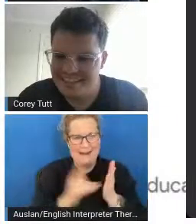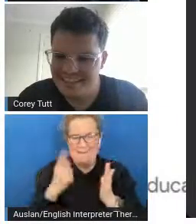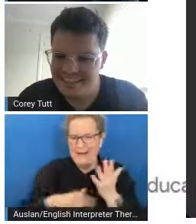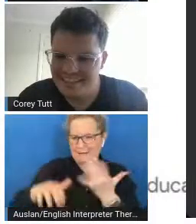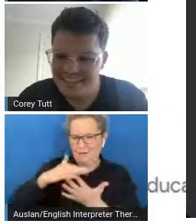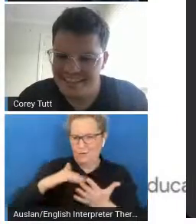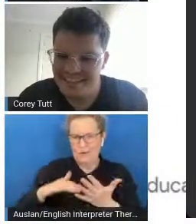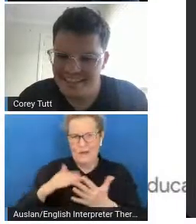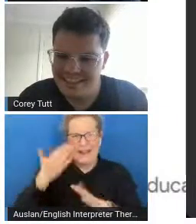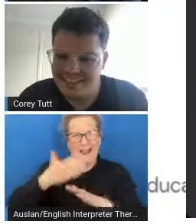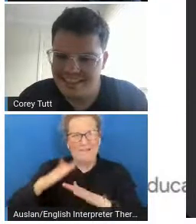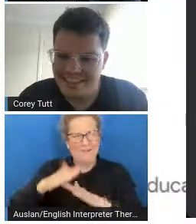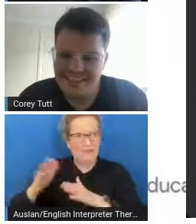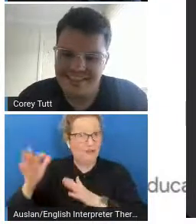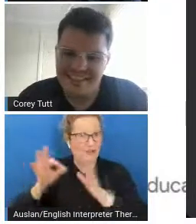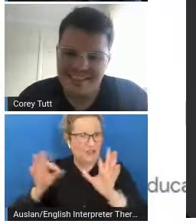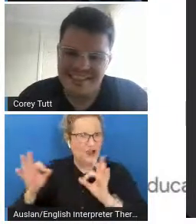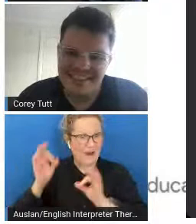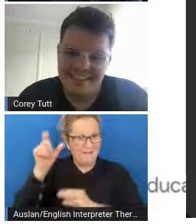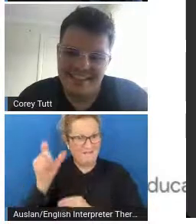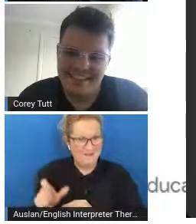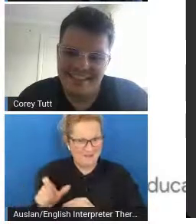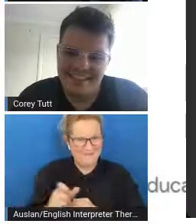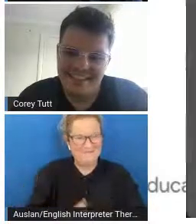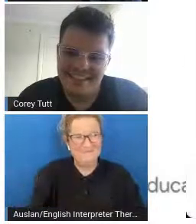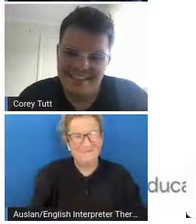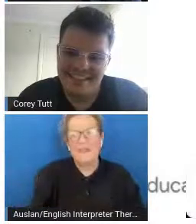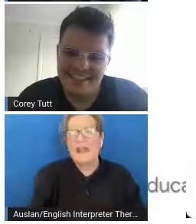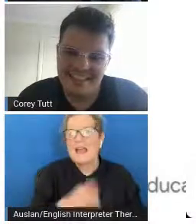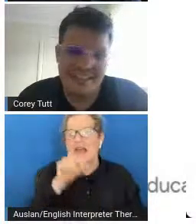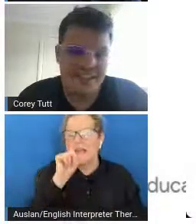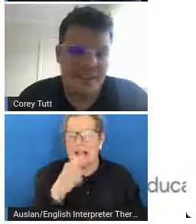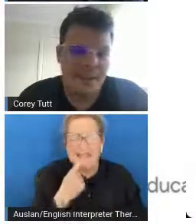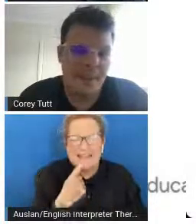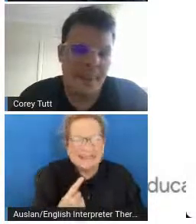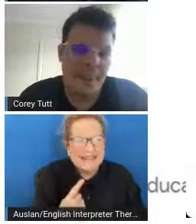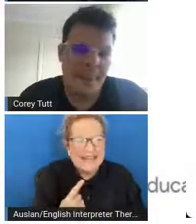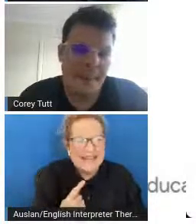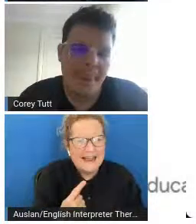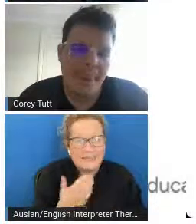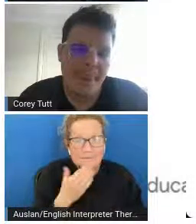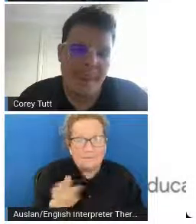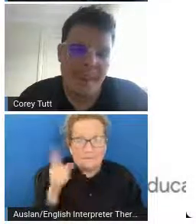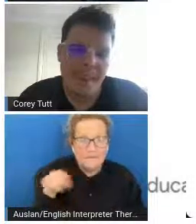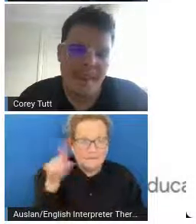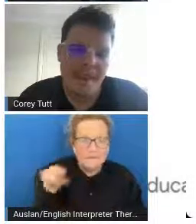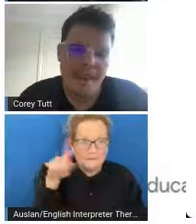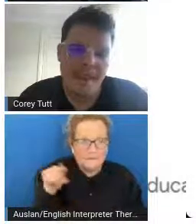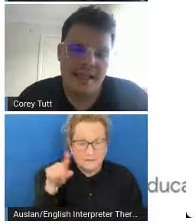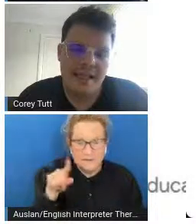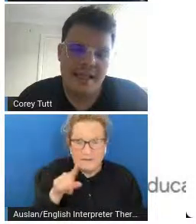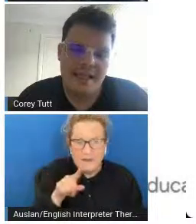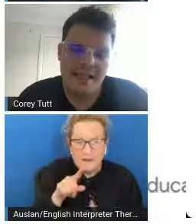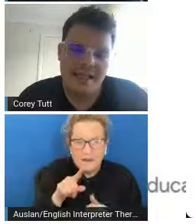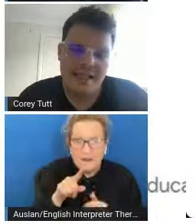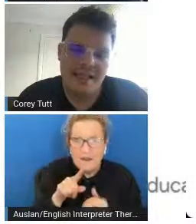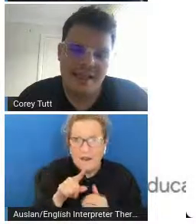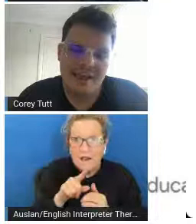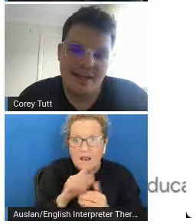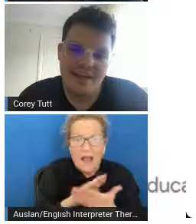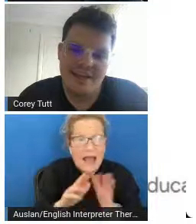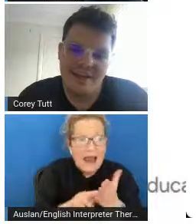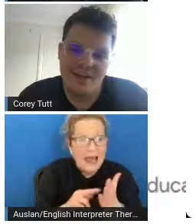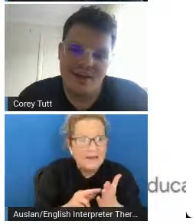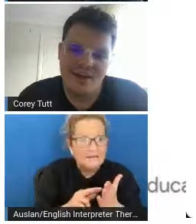designer. Can I just say, Jim, you need to keep going because, did Hanan win? Oh, good. Yeah, she got